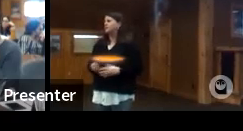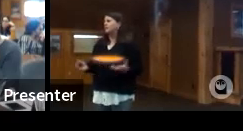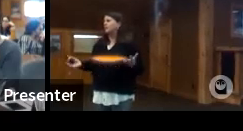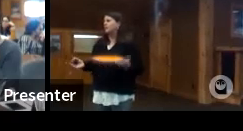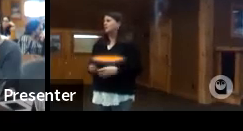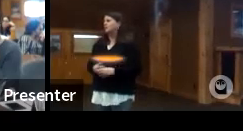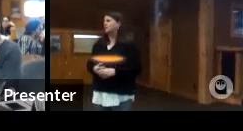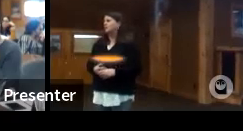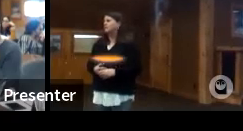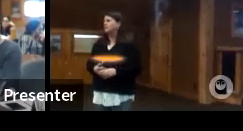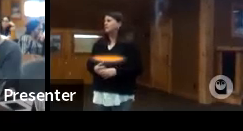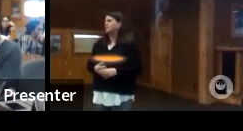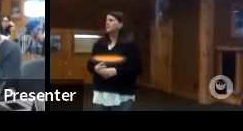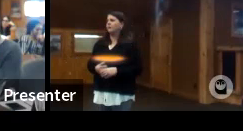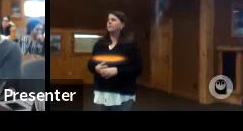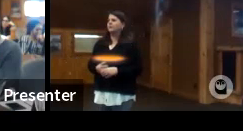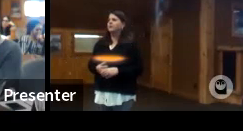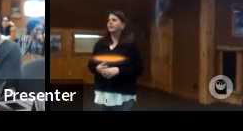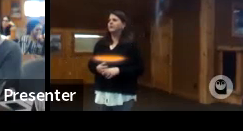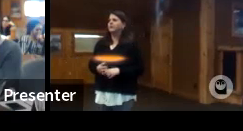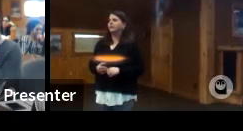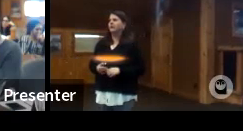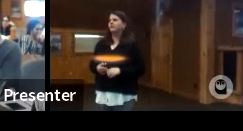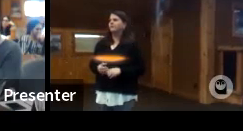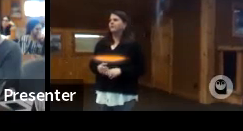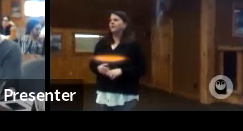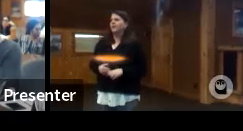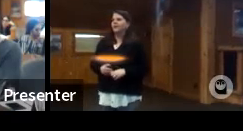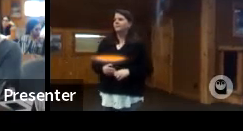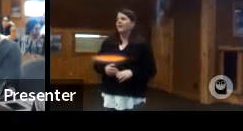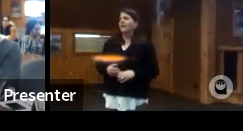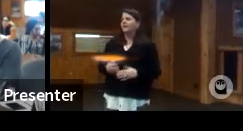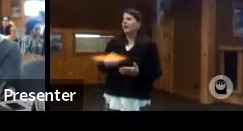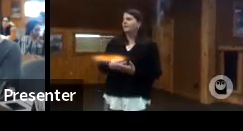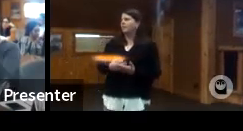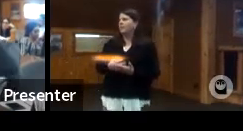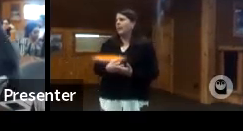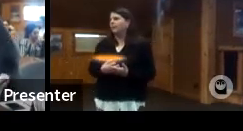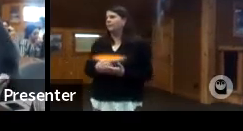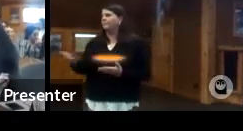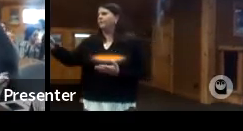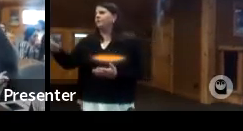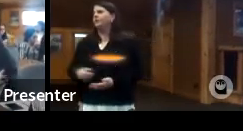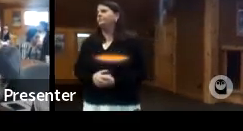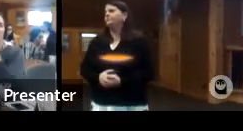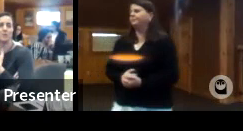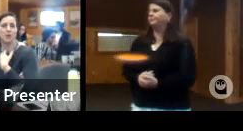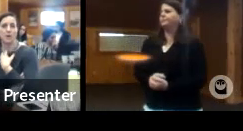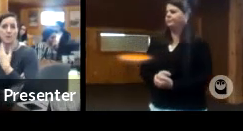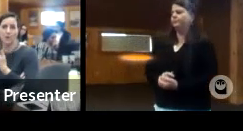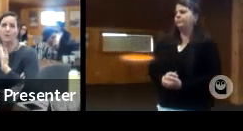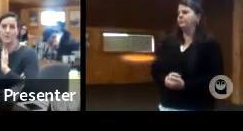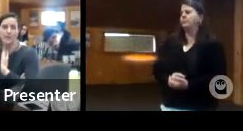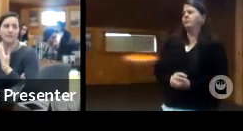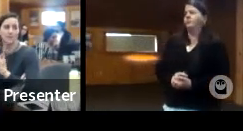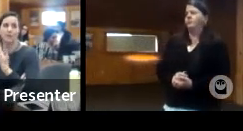ask if I testify to my knowledge base, and so that's why I'm here, to share what I know. That has great power. Rochelle. If you're